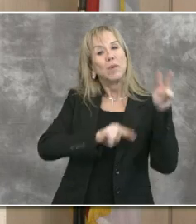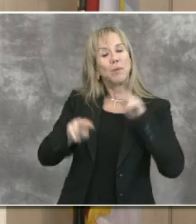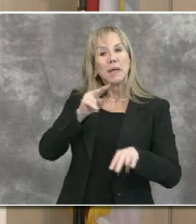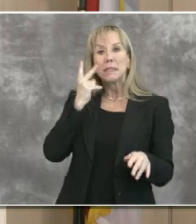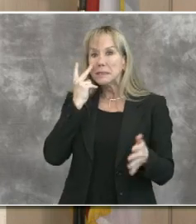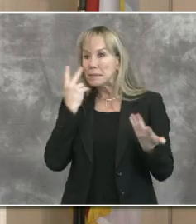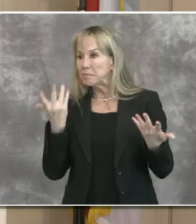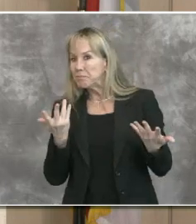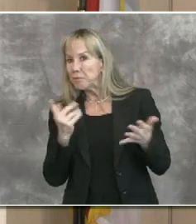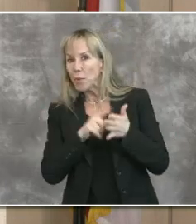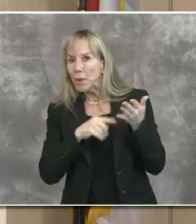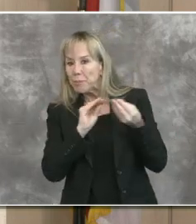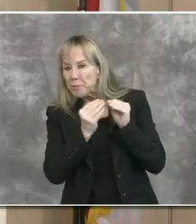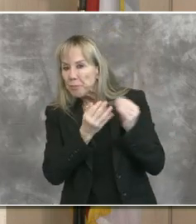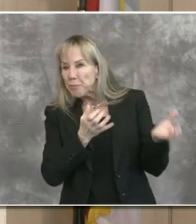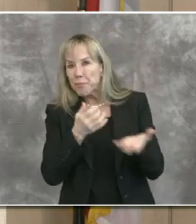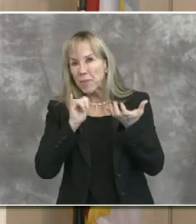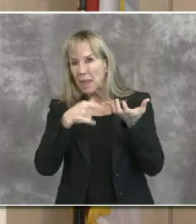at that time.